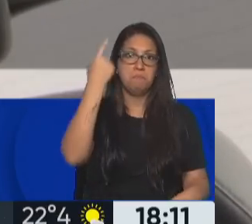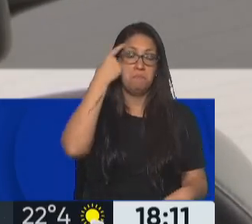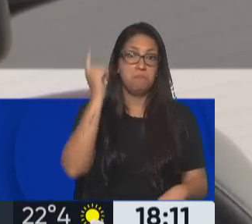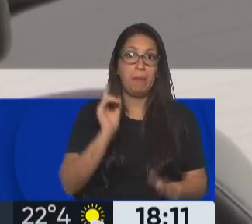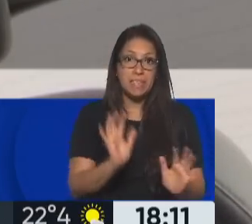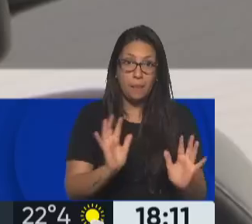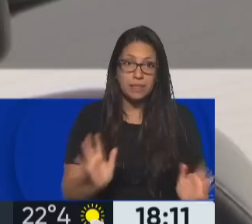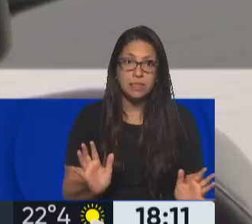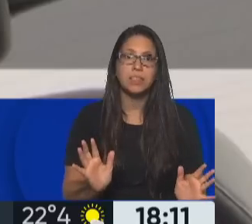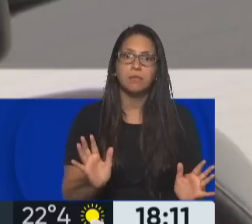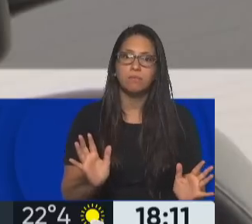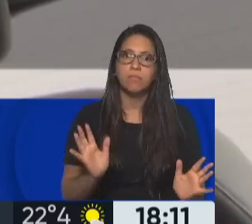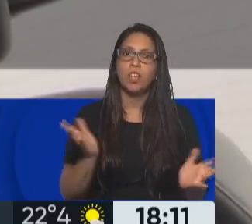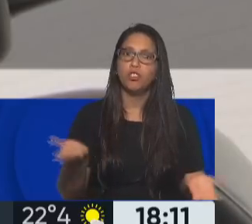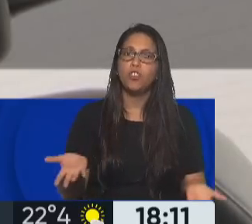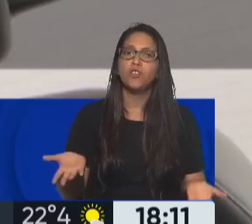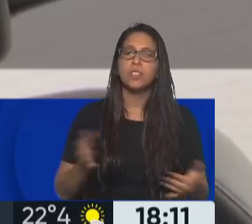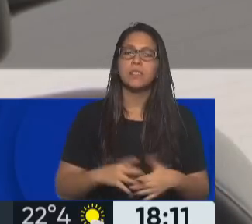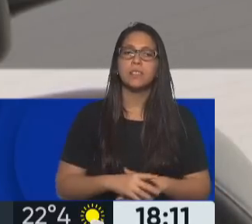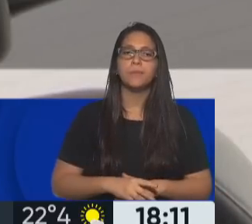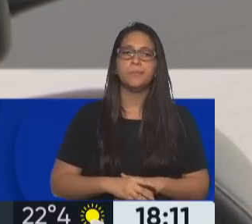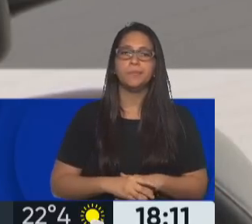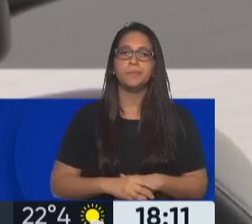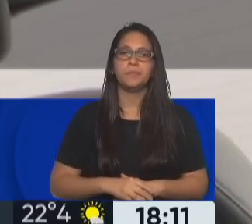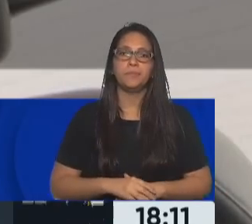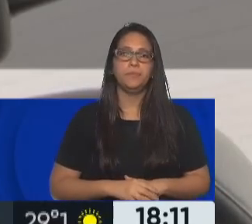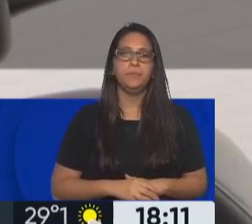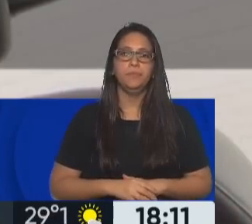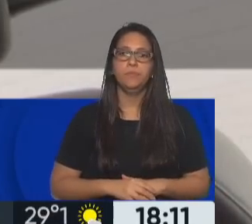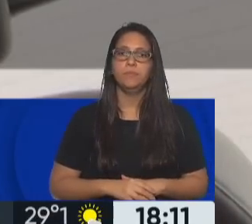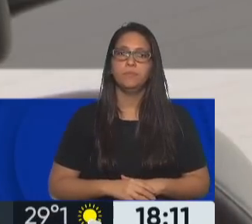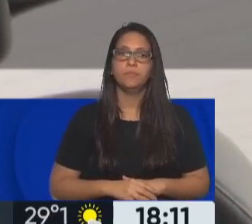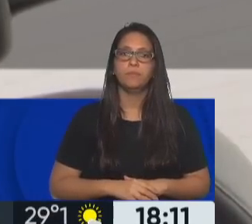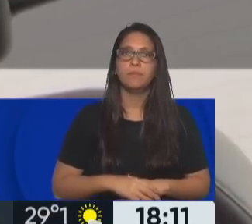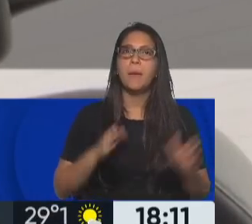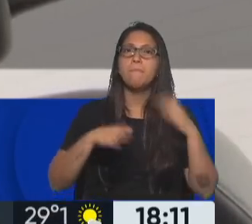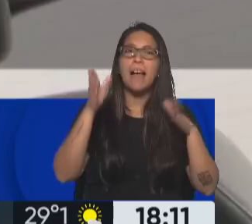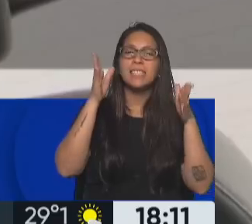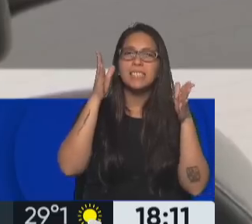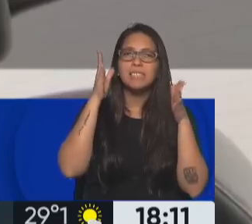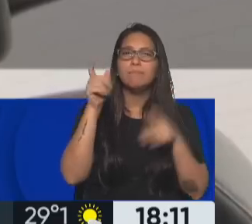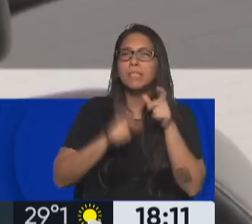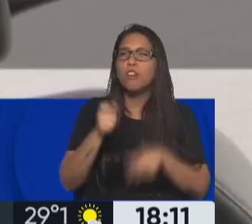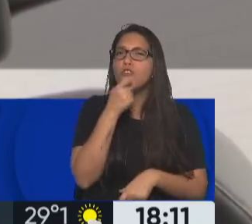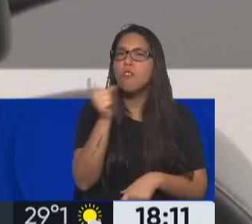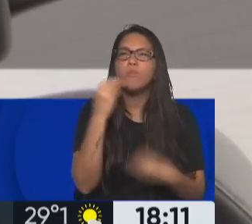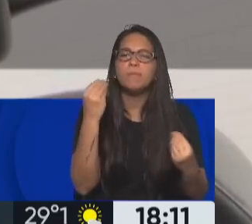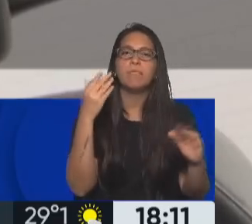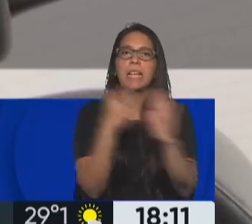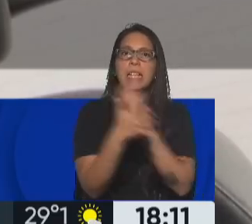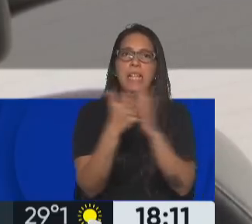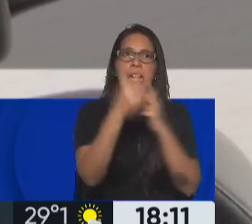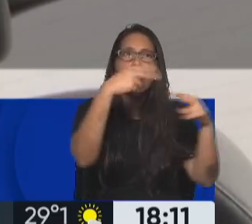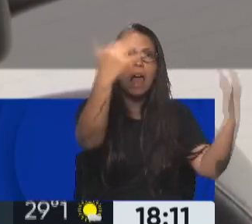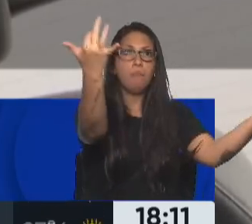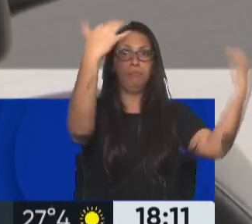expected. The dissatisfaction really was centered less on immigration and more on inflation,